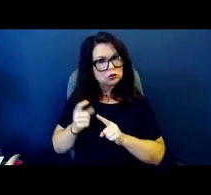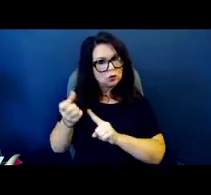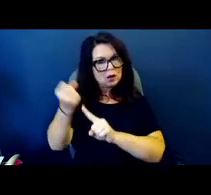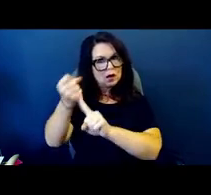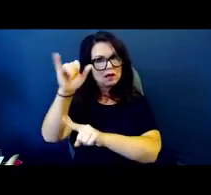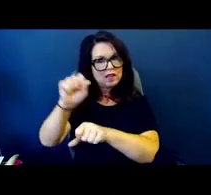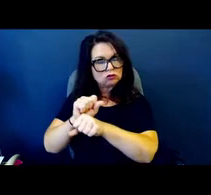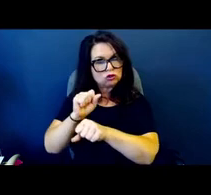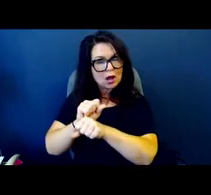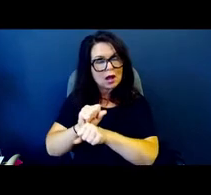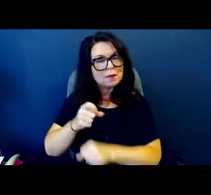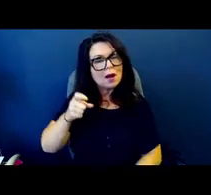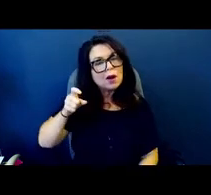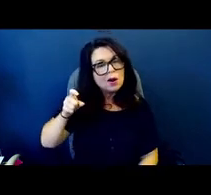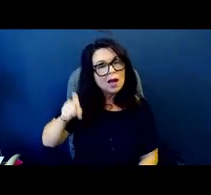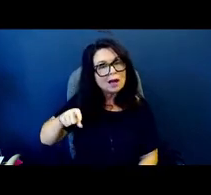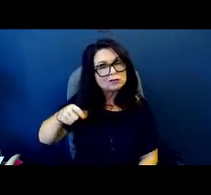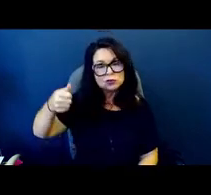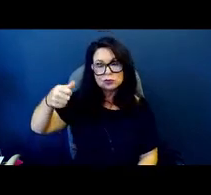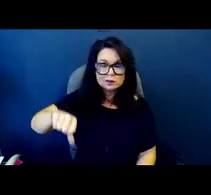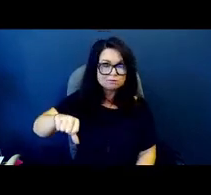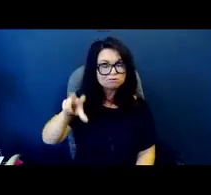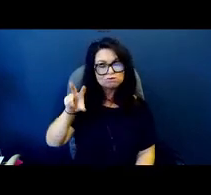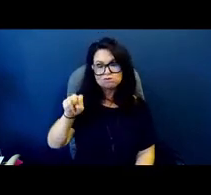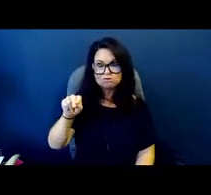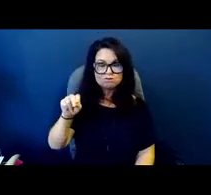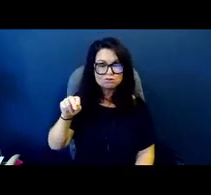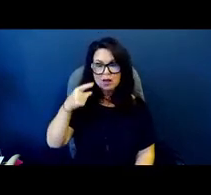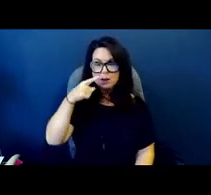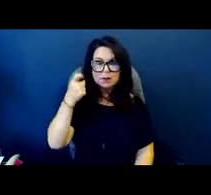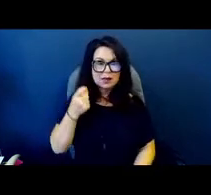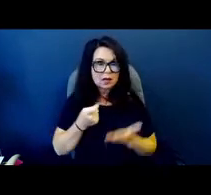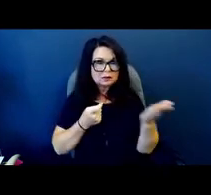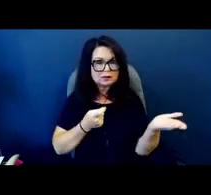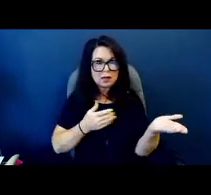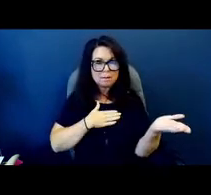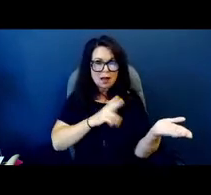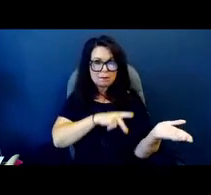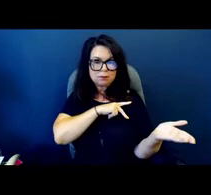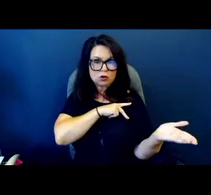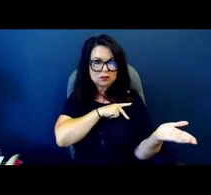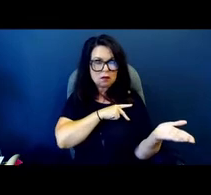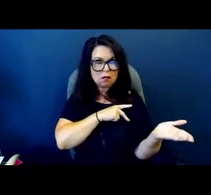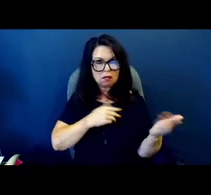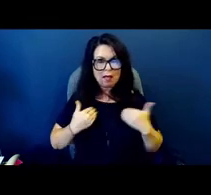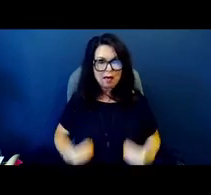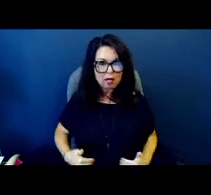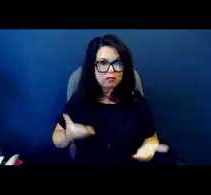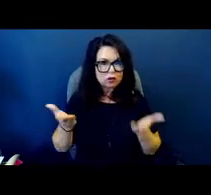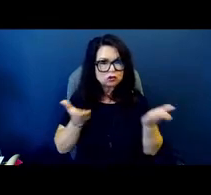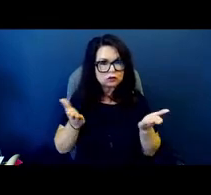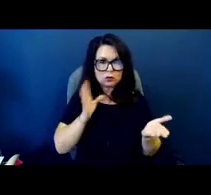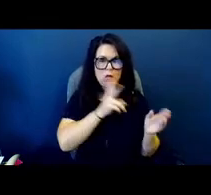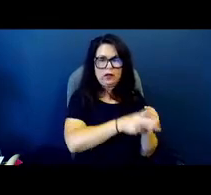turn down because otherwise literally life-saving services will be cut. And it was through